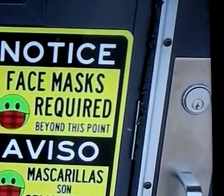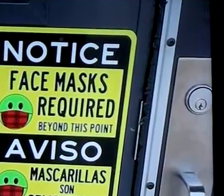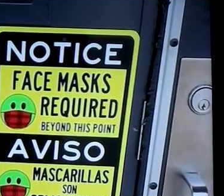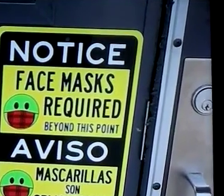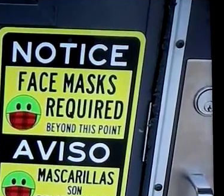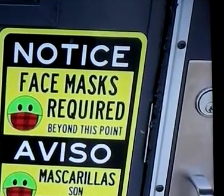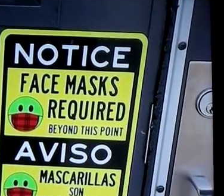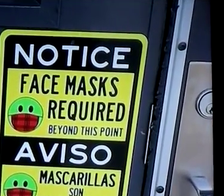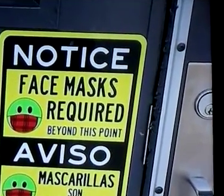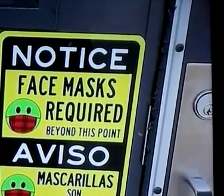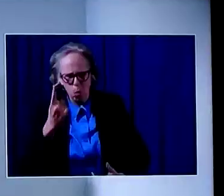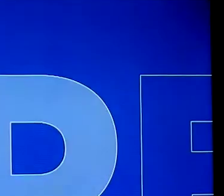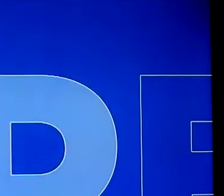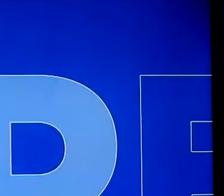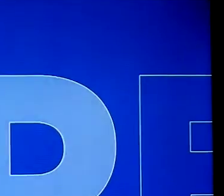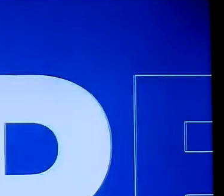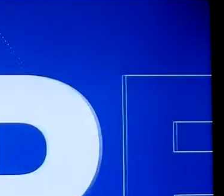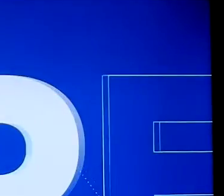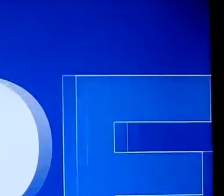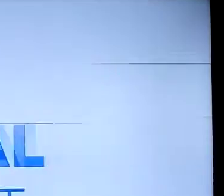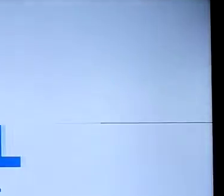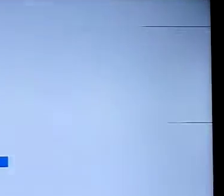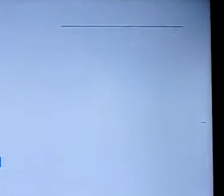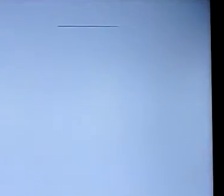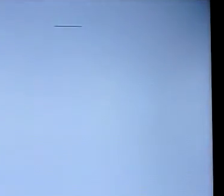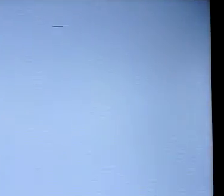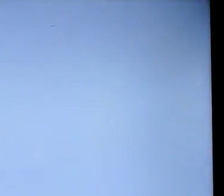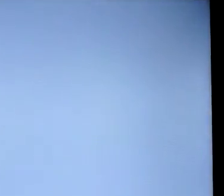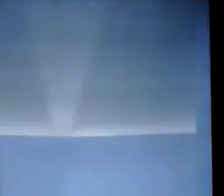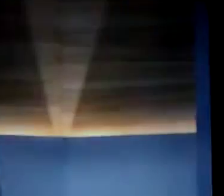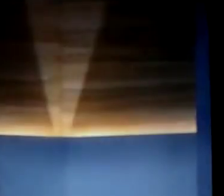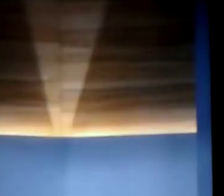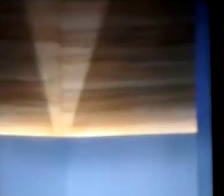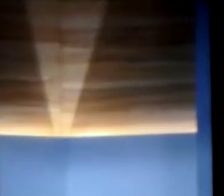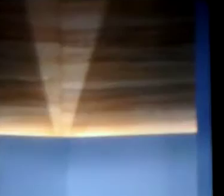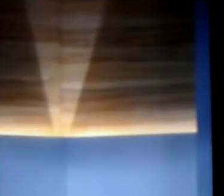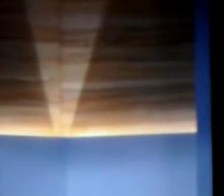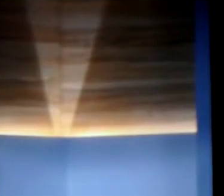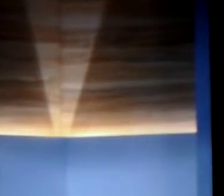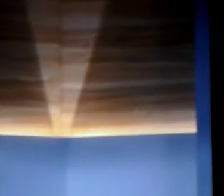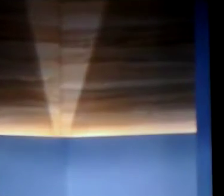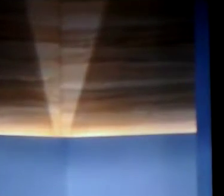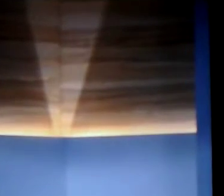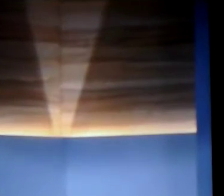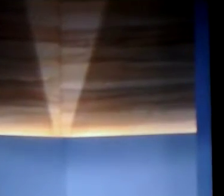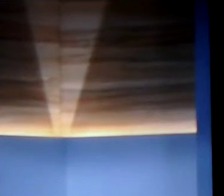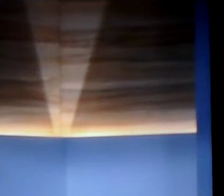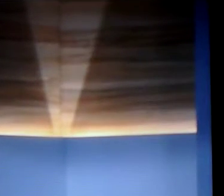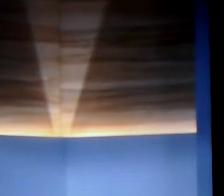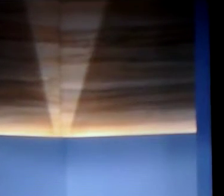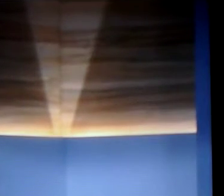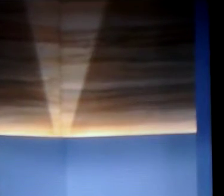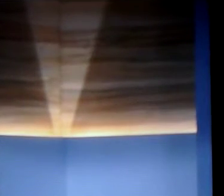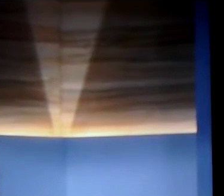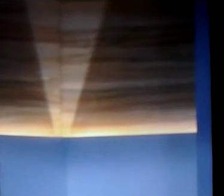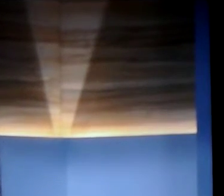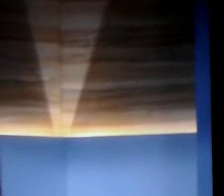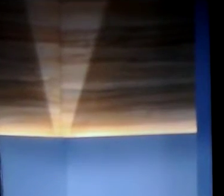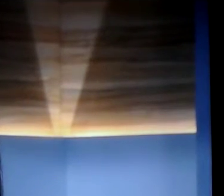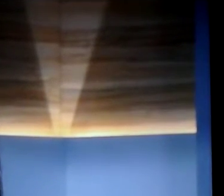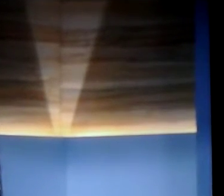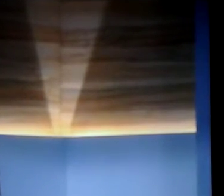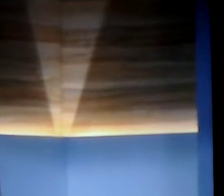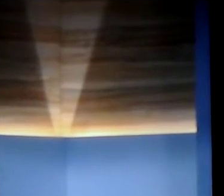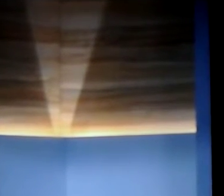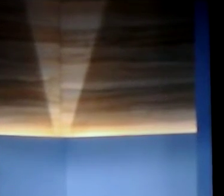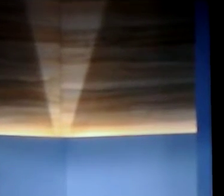enforcement still remains nebulous. We're breaking in right now to bring you Governor Mike DeWine's latest coronavirus news